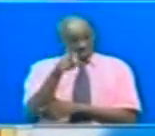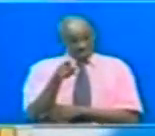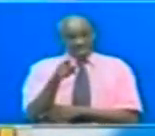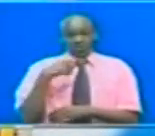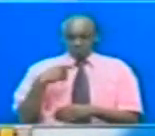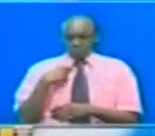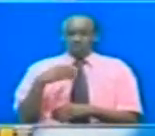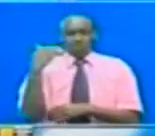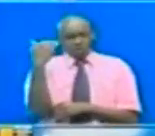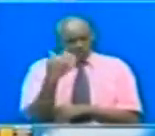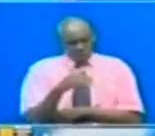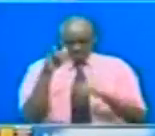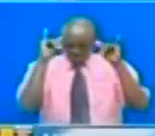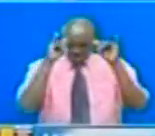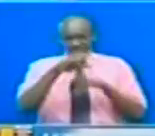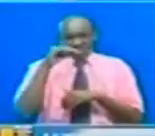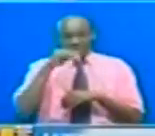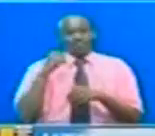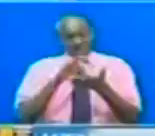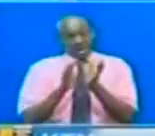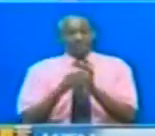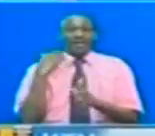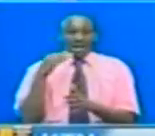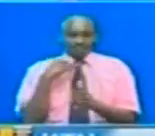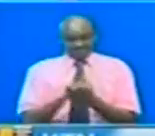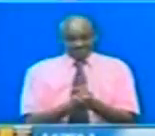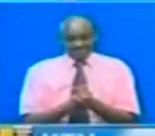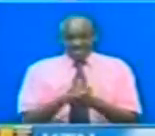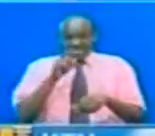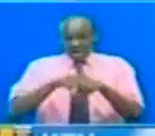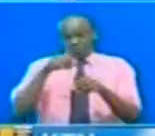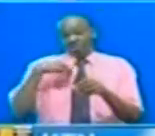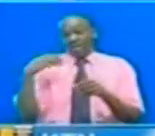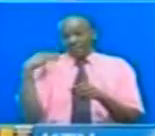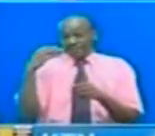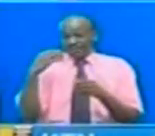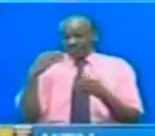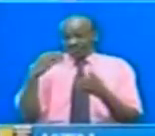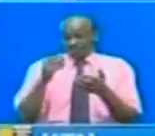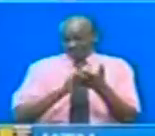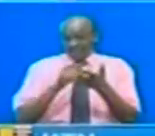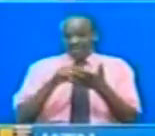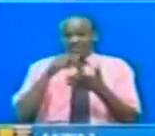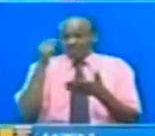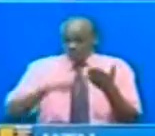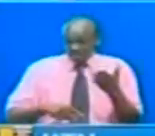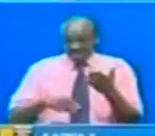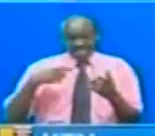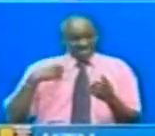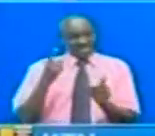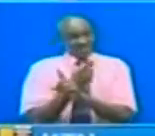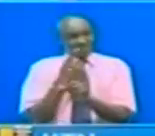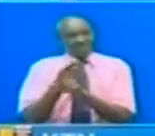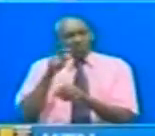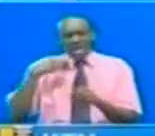cattle rustling a capital offence. And as Patrick Amima reports, Interior Cabinet Secretary Joseph Nkaissery says the chiefs who will